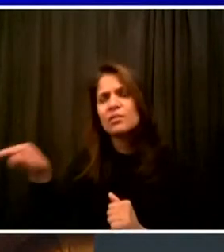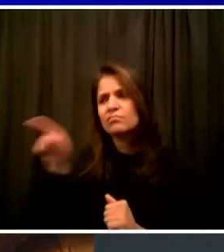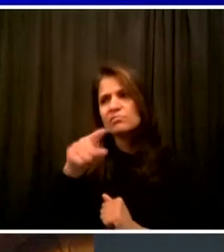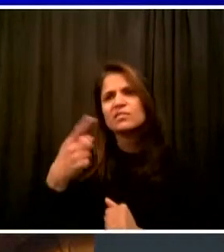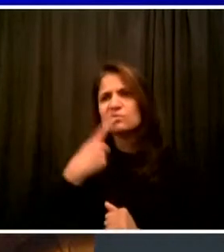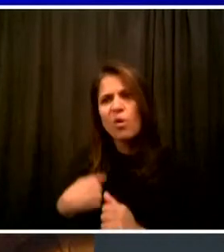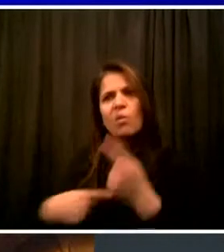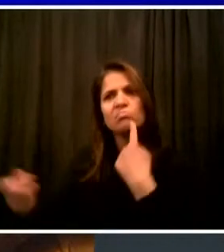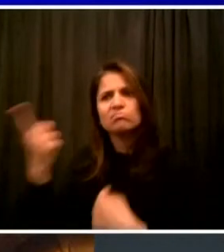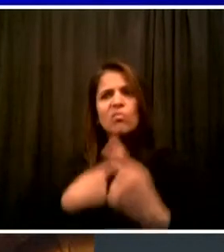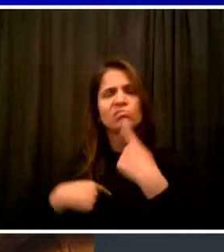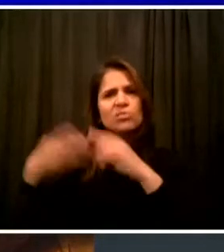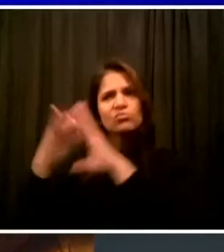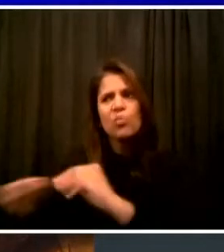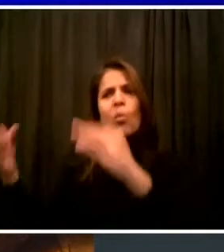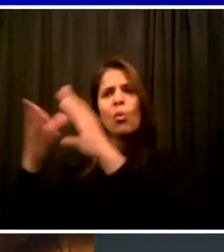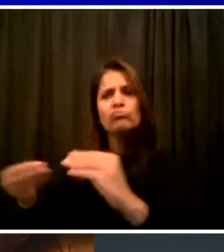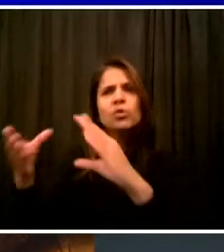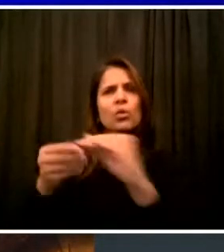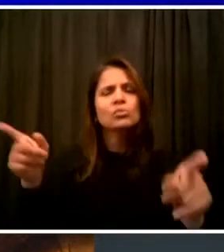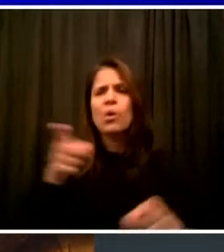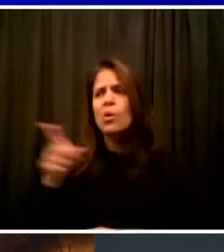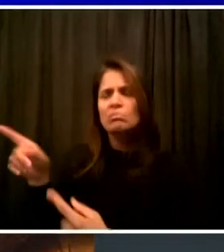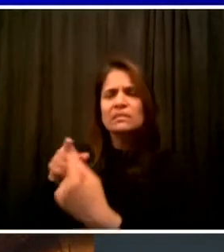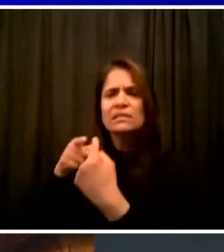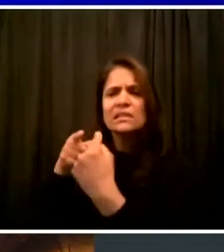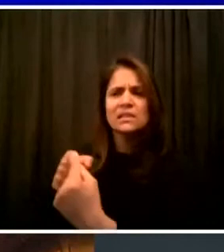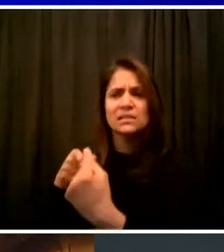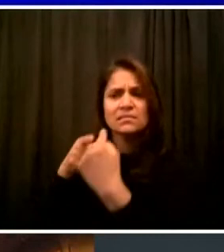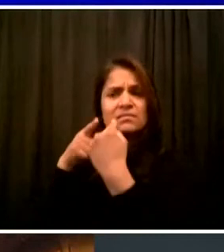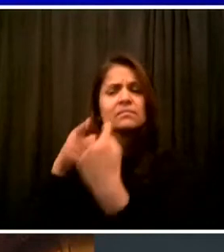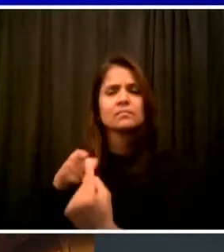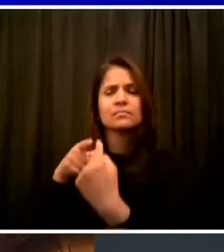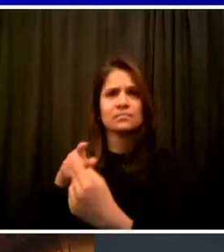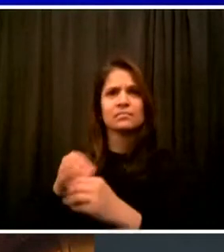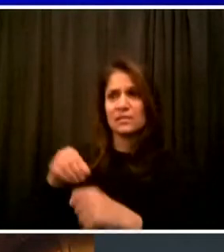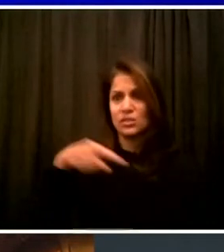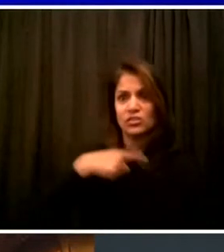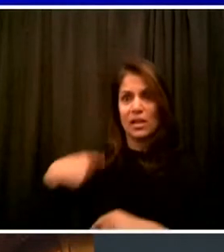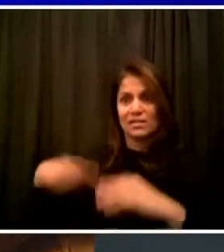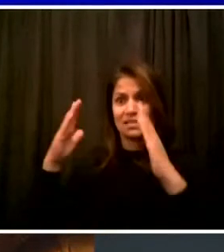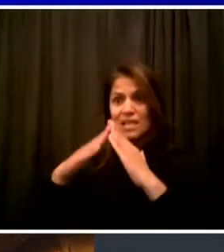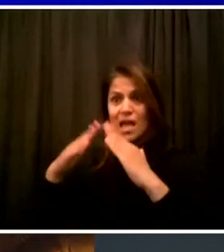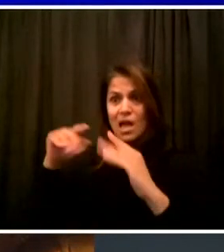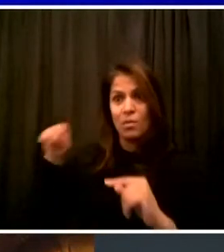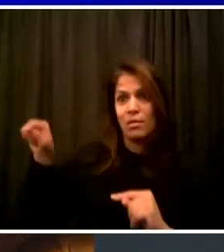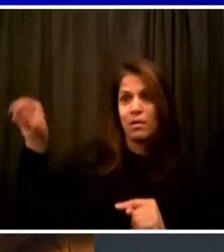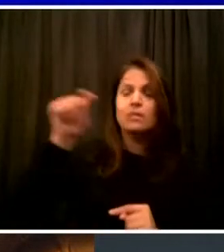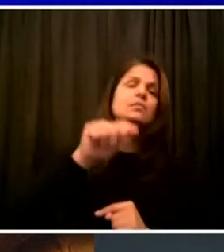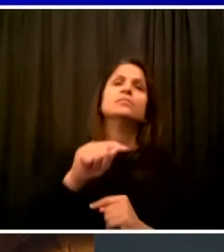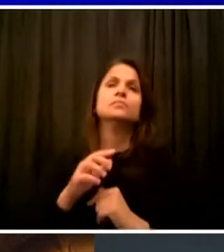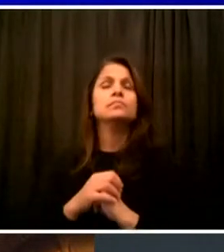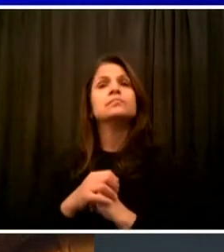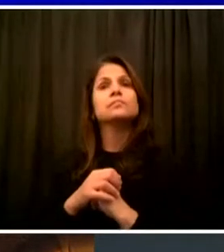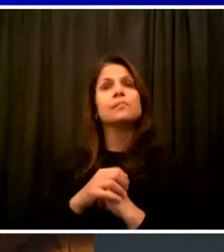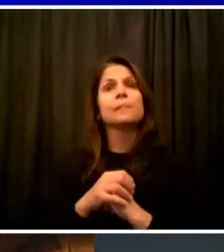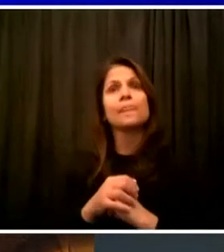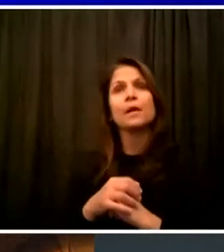but a month earlier, 2 months earlier than so many other people in the city, so many other small businesses in this city. So look,